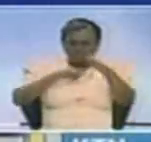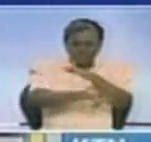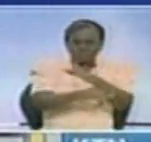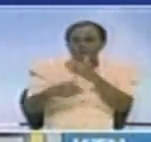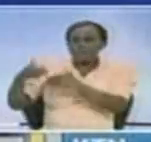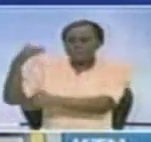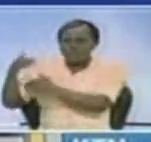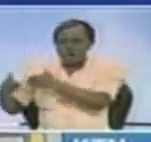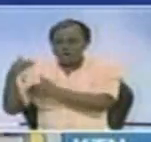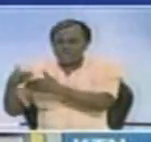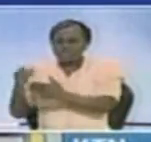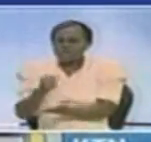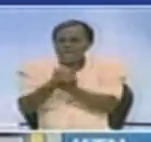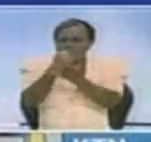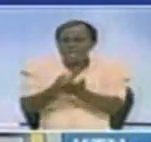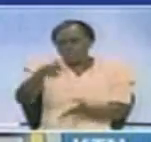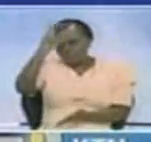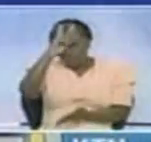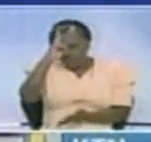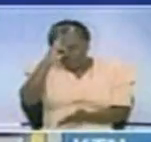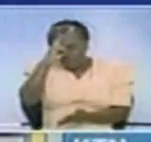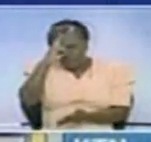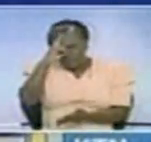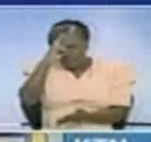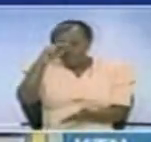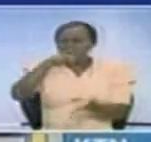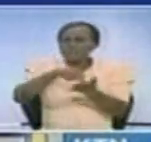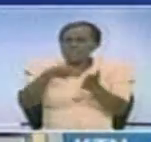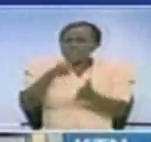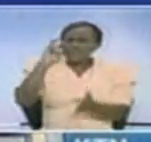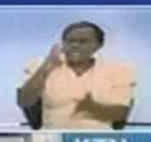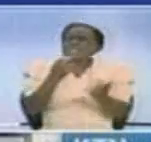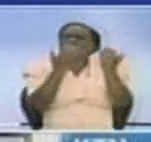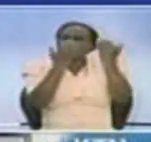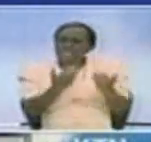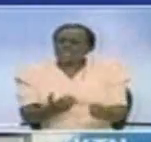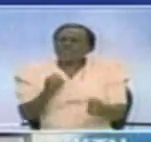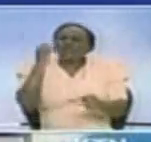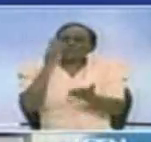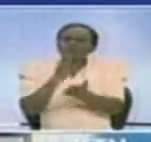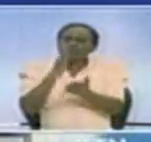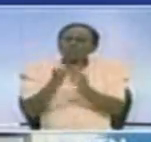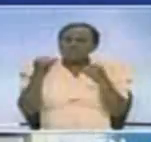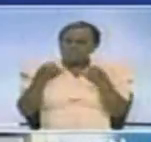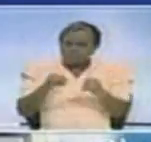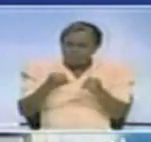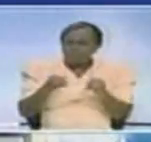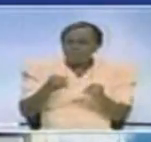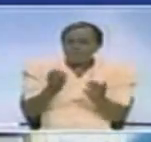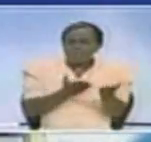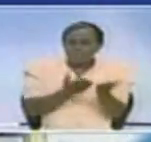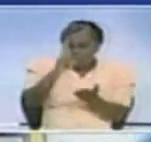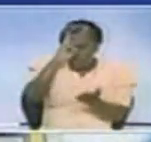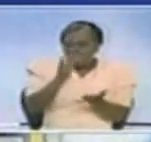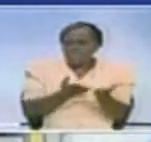this country to assist the police. What this does, it means that we don't see a need to actually implement the National Police Service Act, and by the